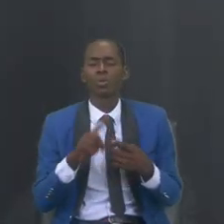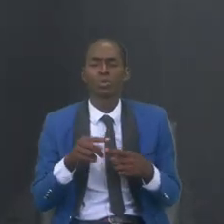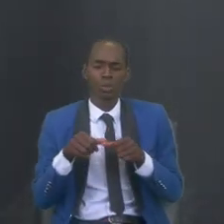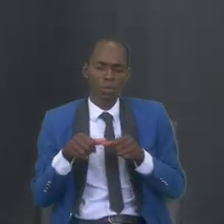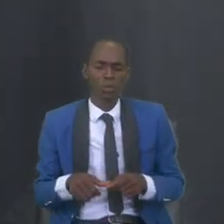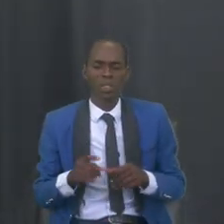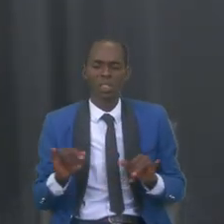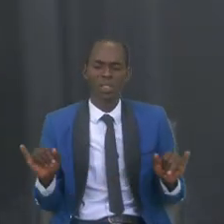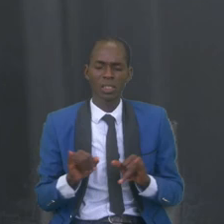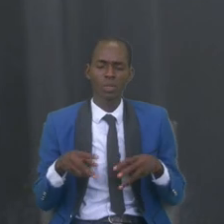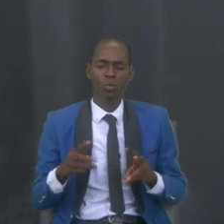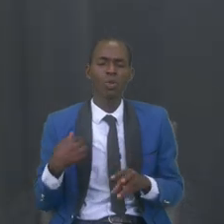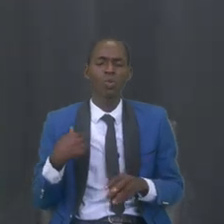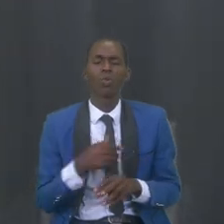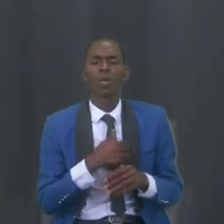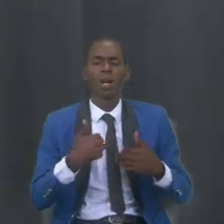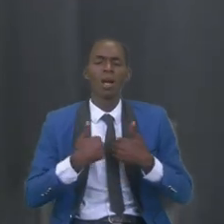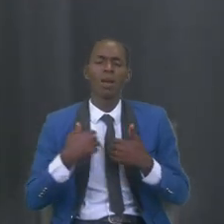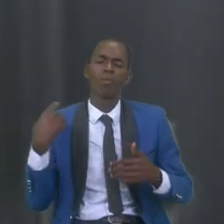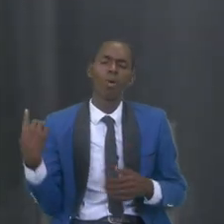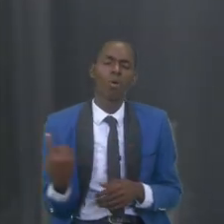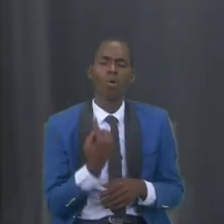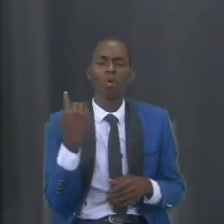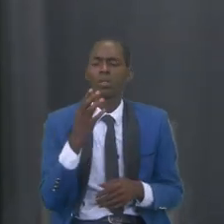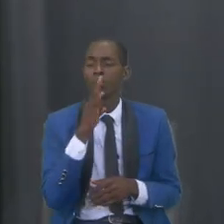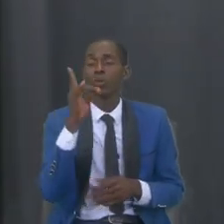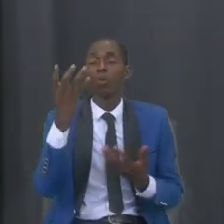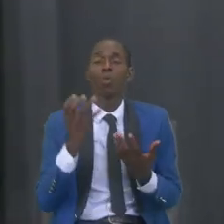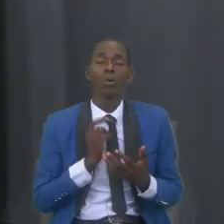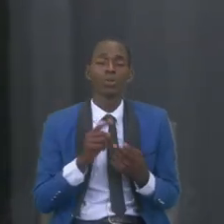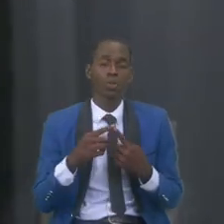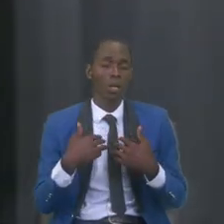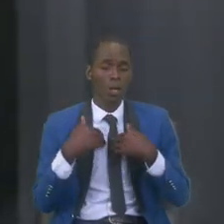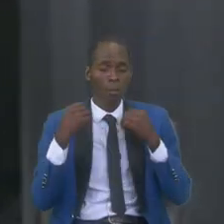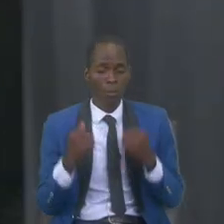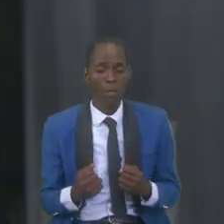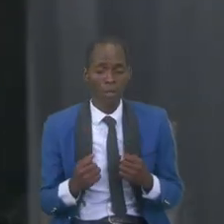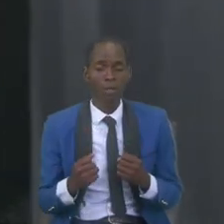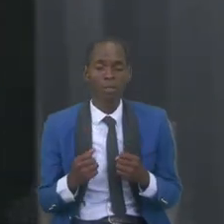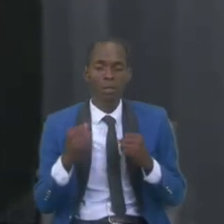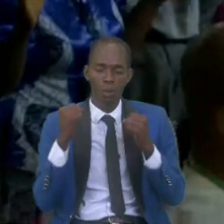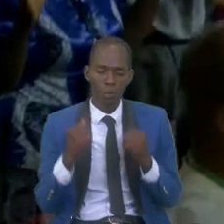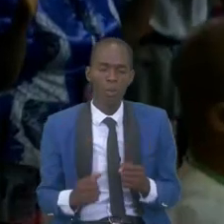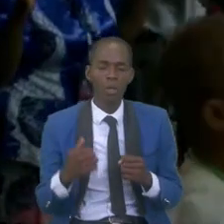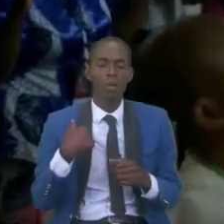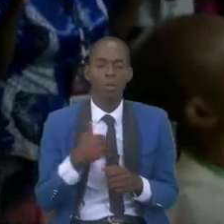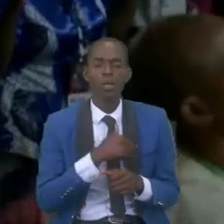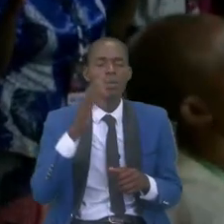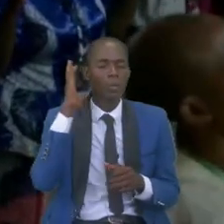have always been. You want us to have power. Power we will have.